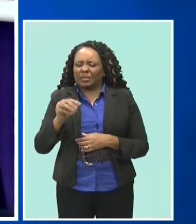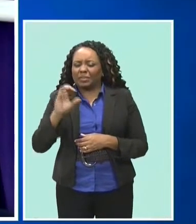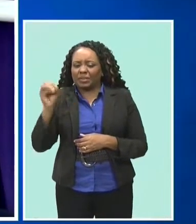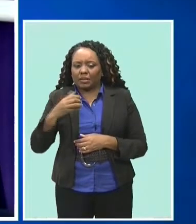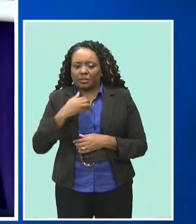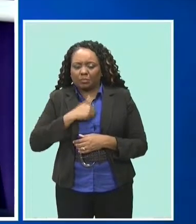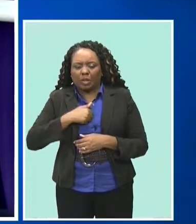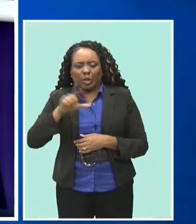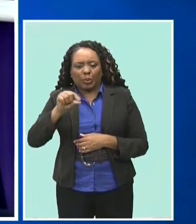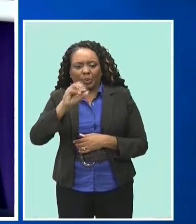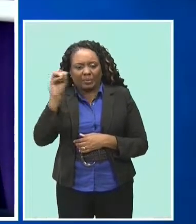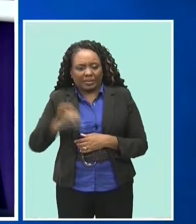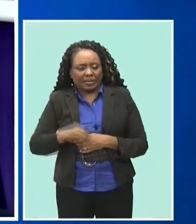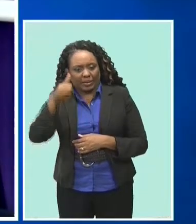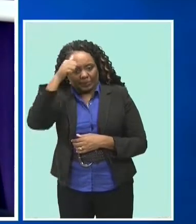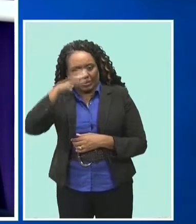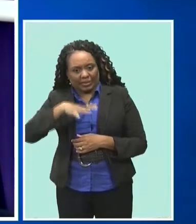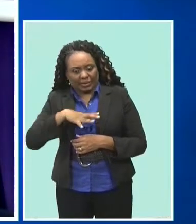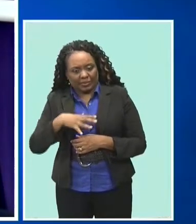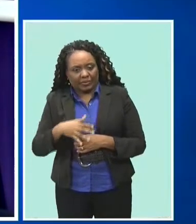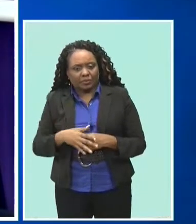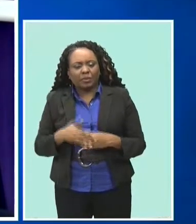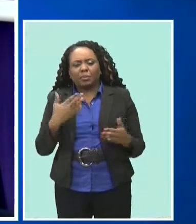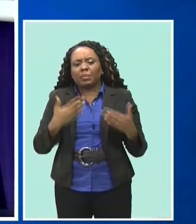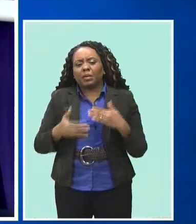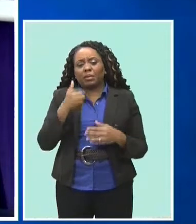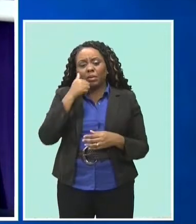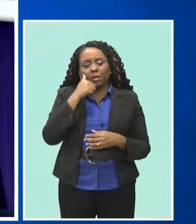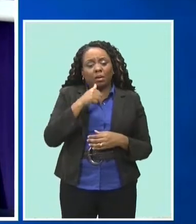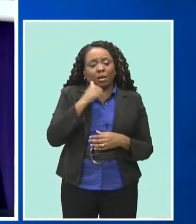some reason. Maybe the hormones.